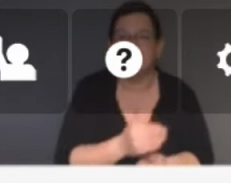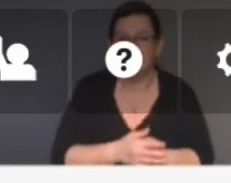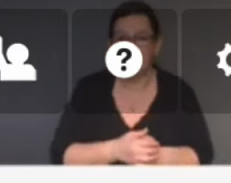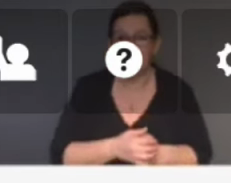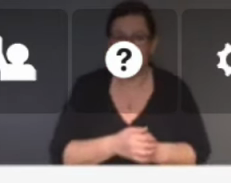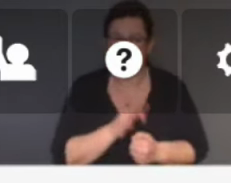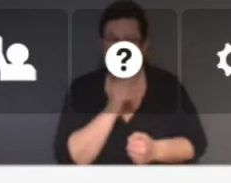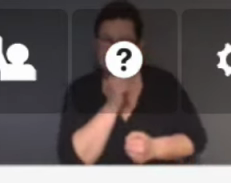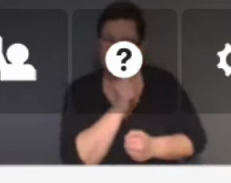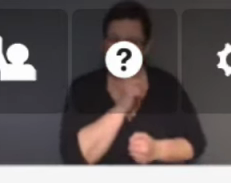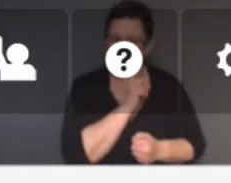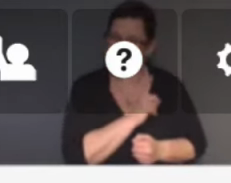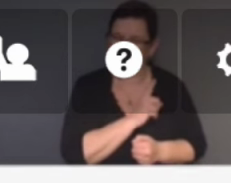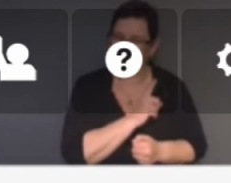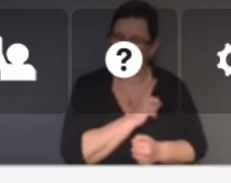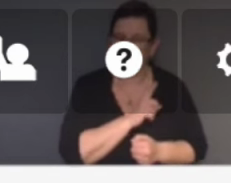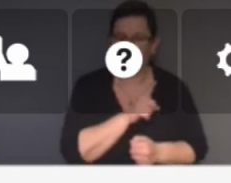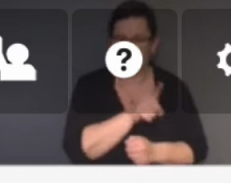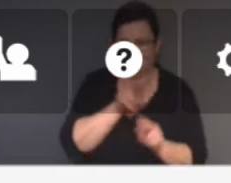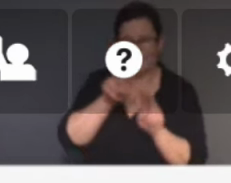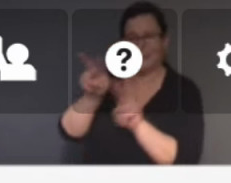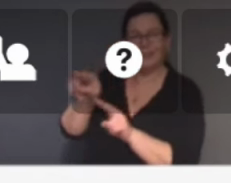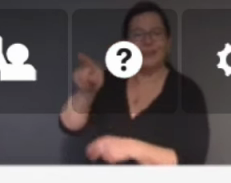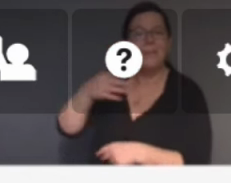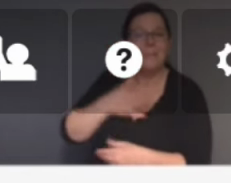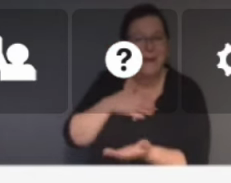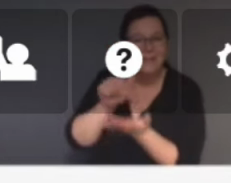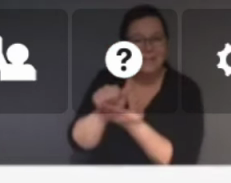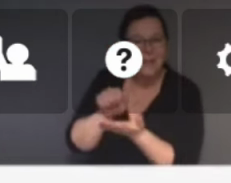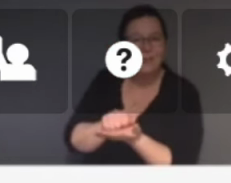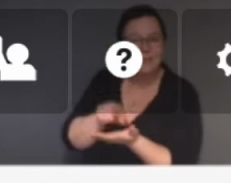You can also call the CRA to check on communications.